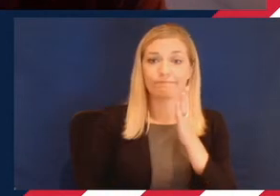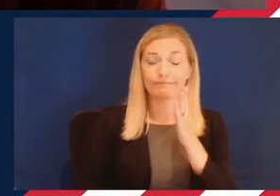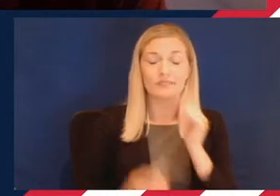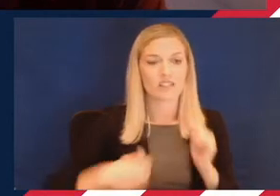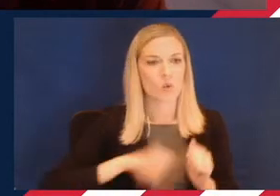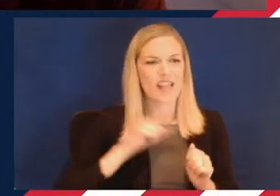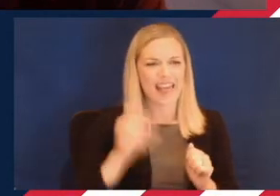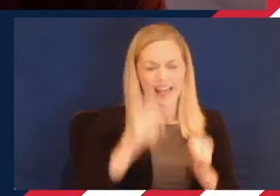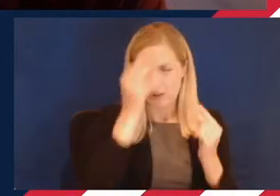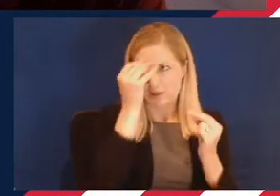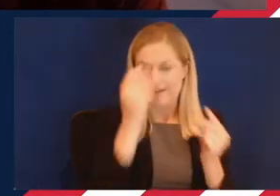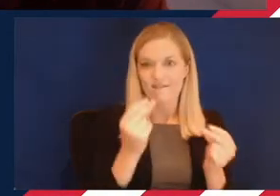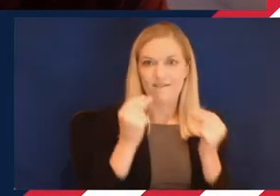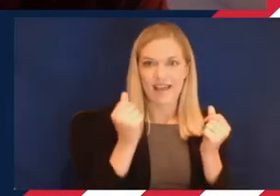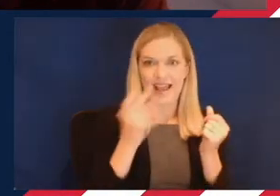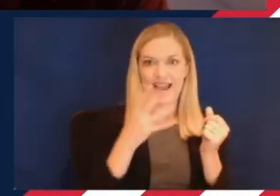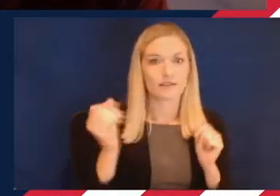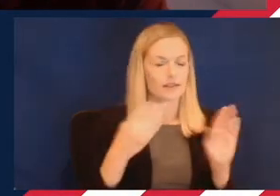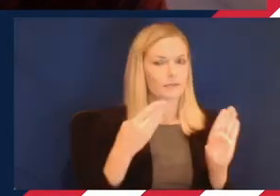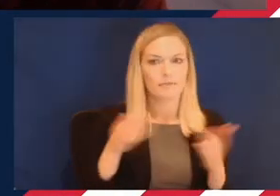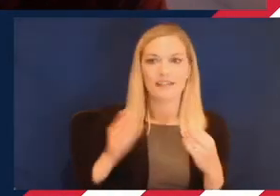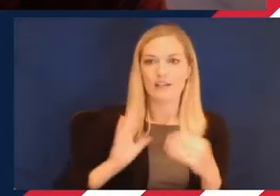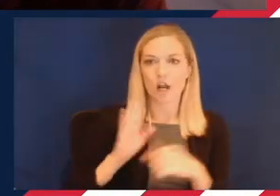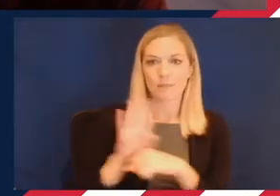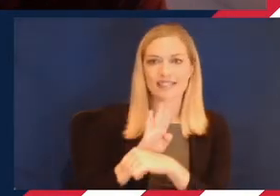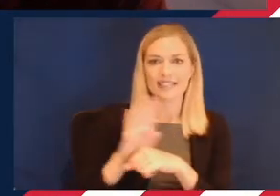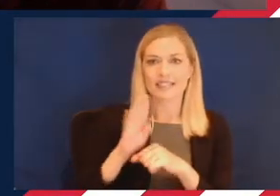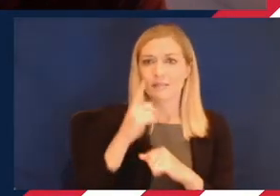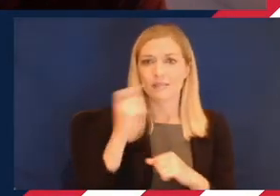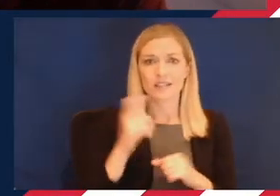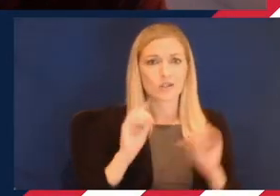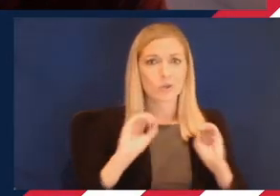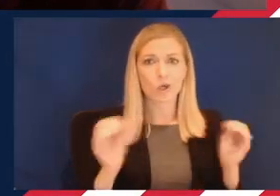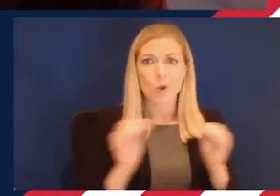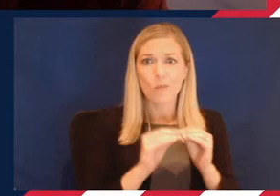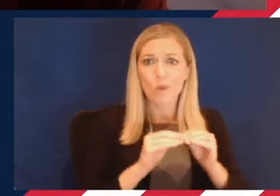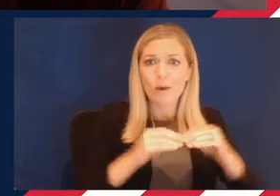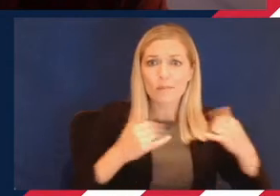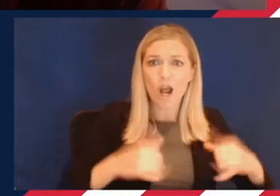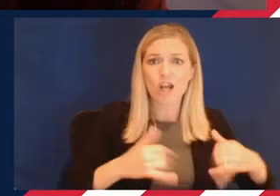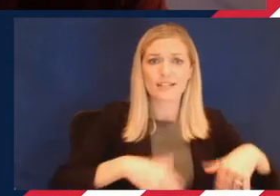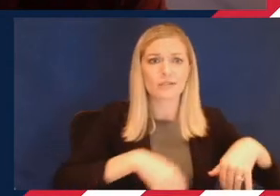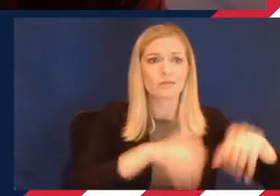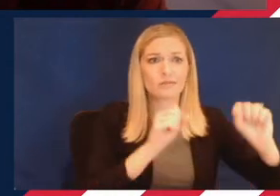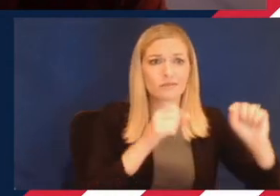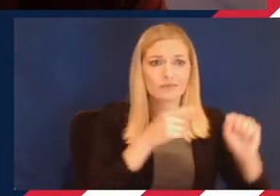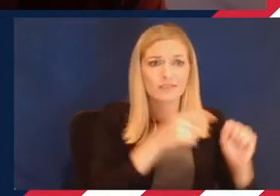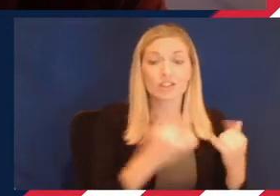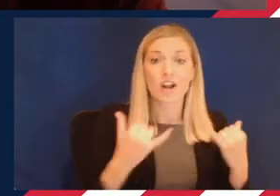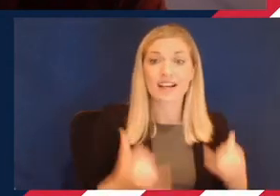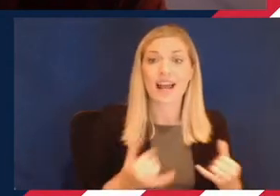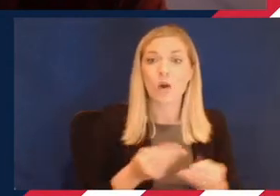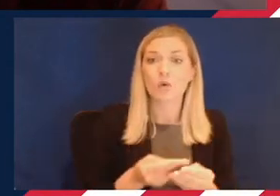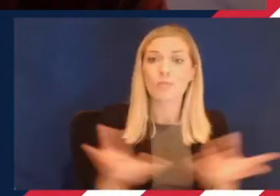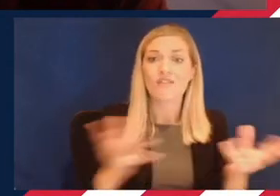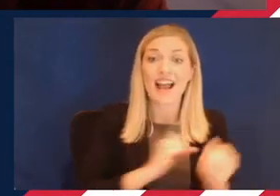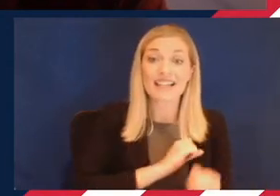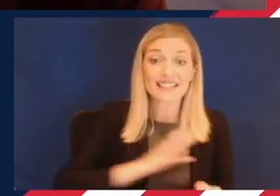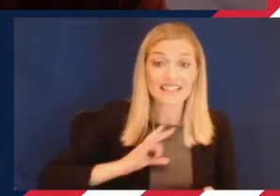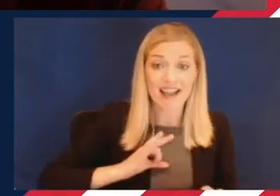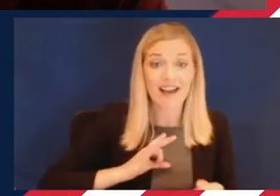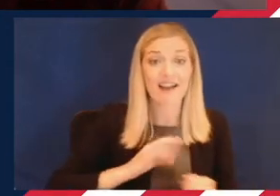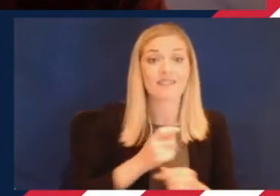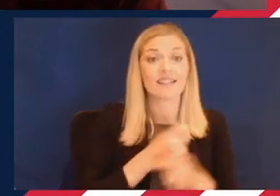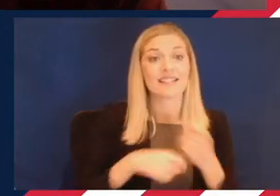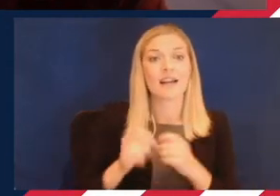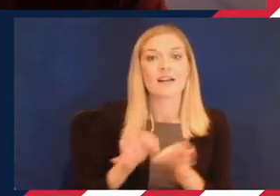business because there were no more parties to staff. So we shifted our focus to providing staff now as essential workers. So now we have a group of people